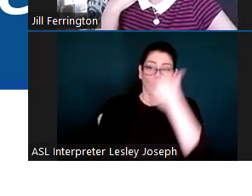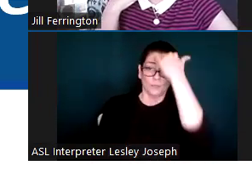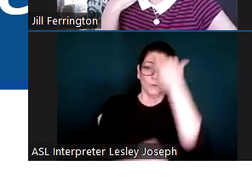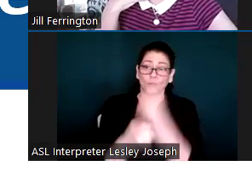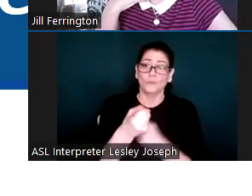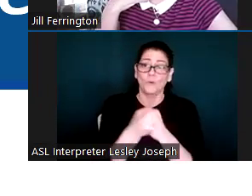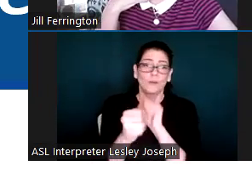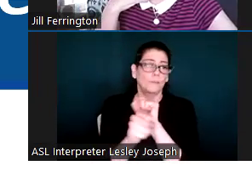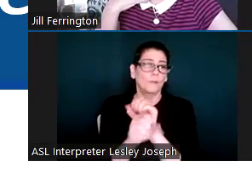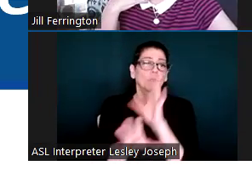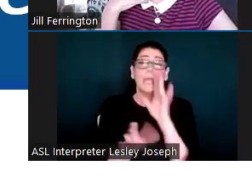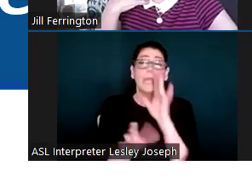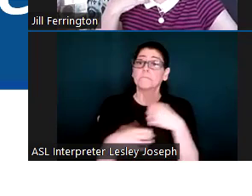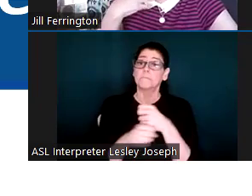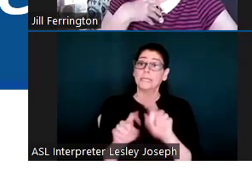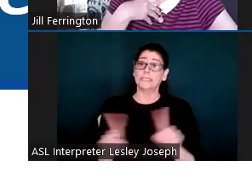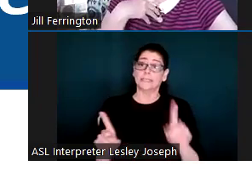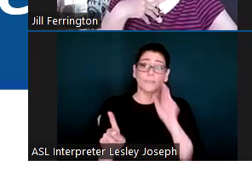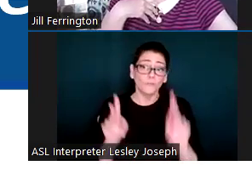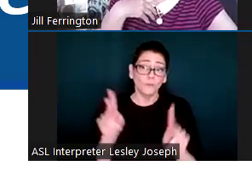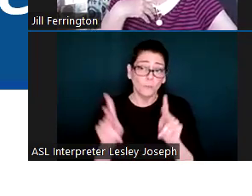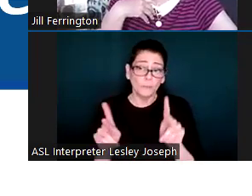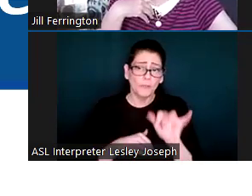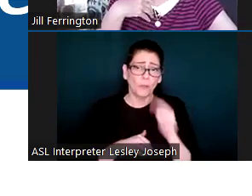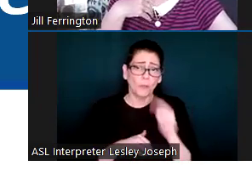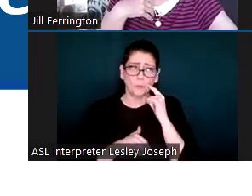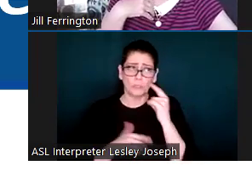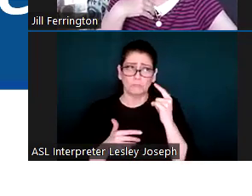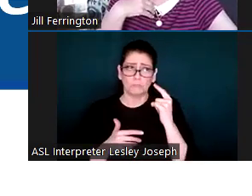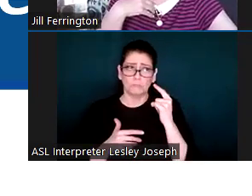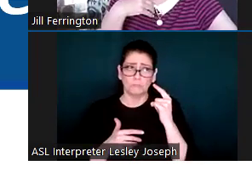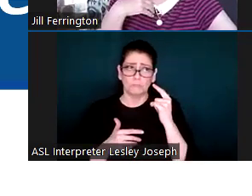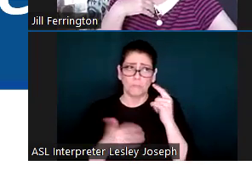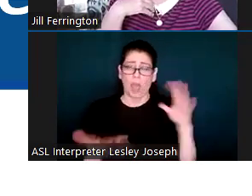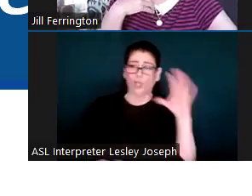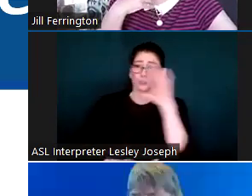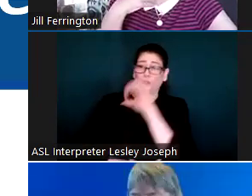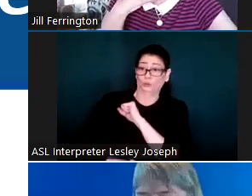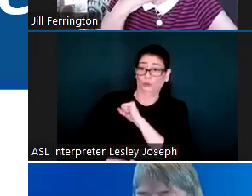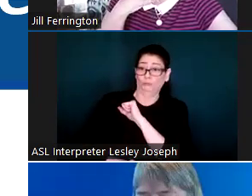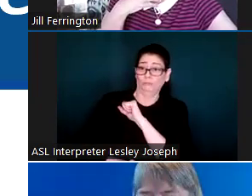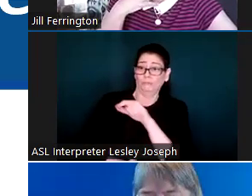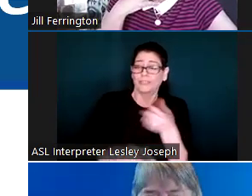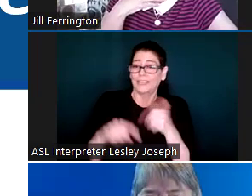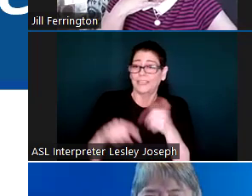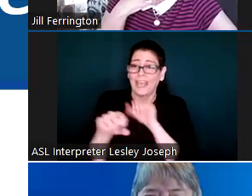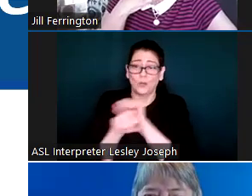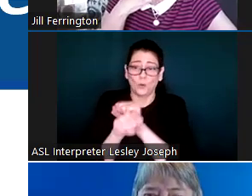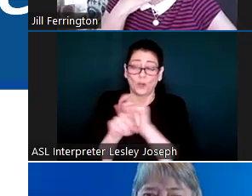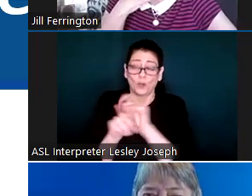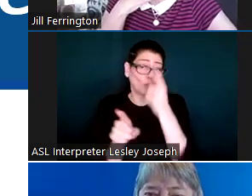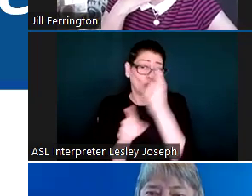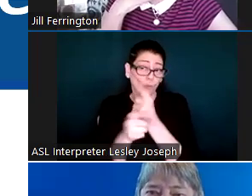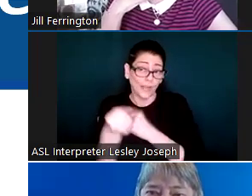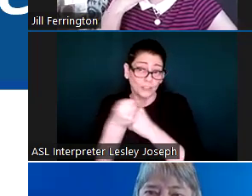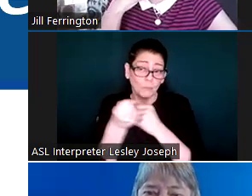make a difference for people that we would otherwise think may not be able to work, but with the right kinds of supports, they may be able